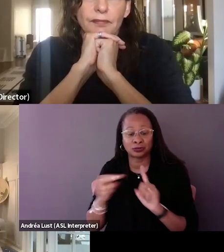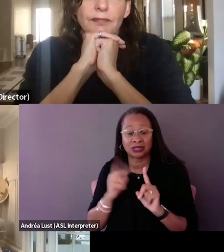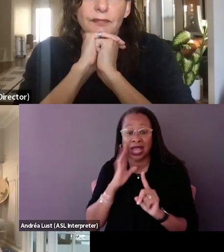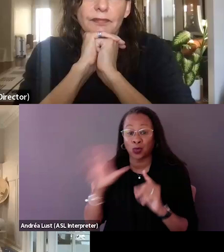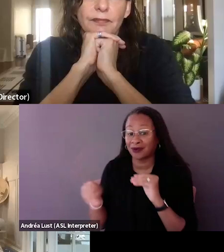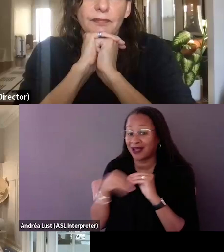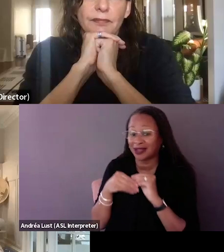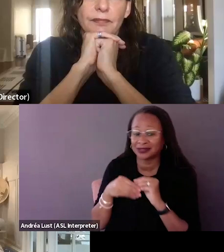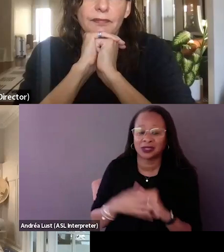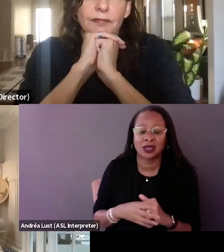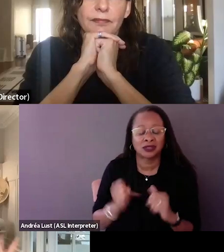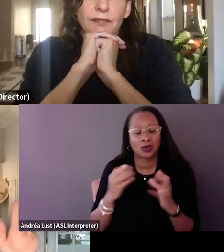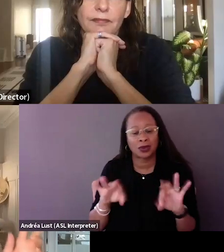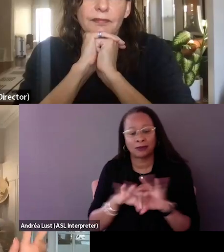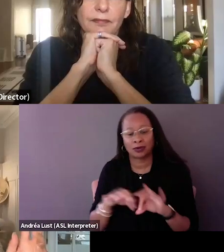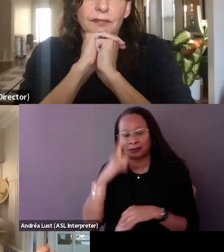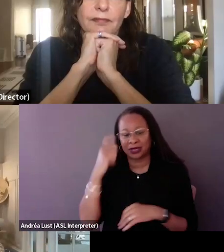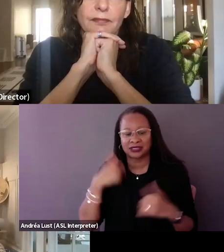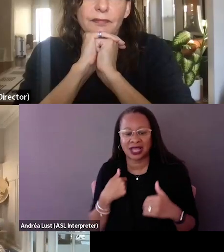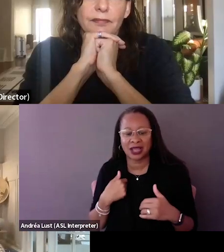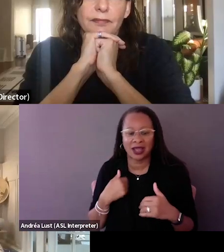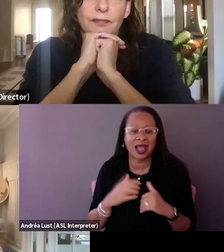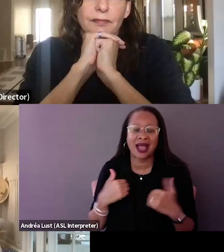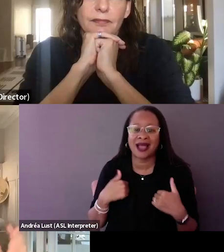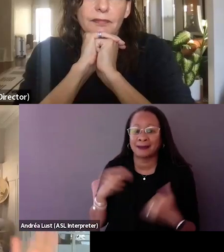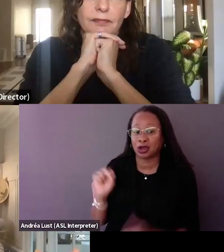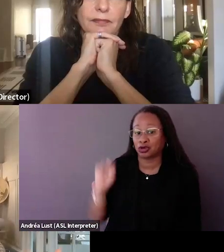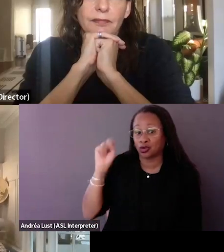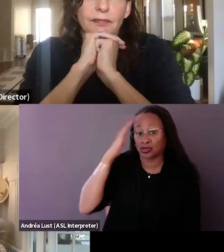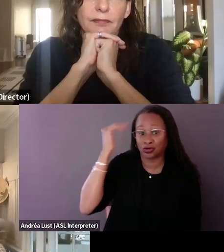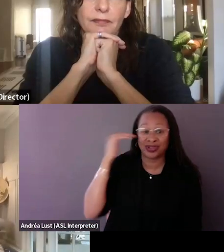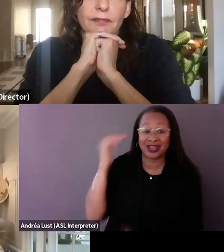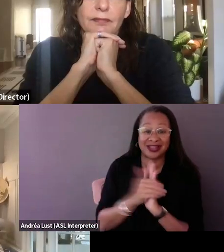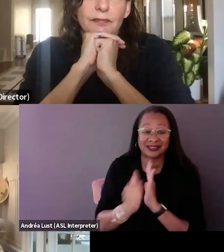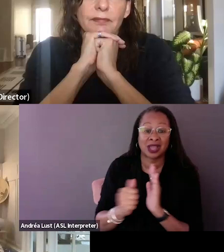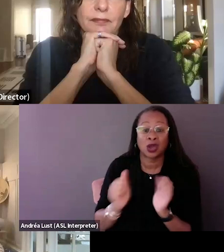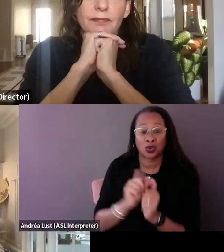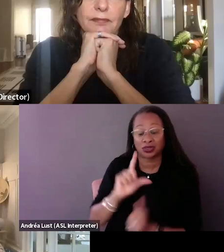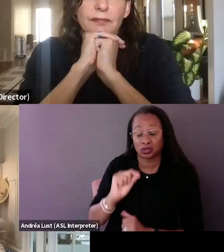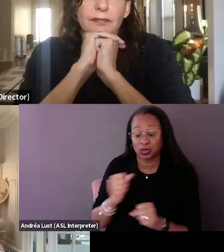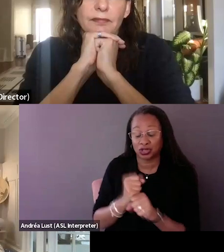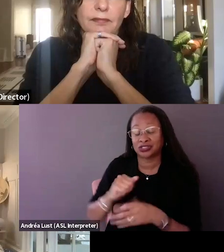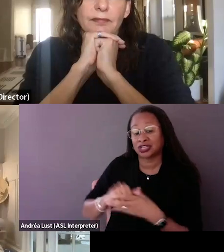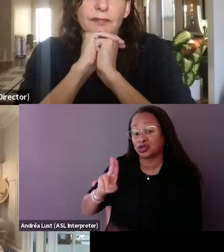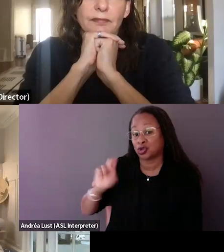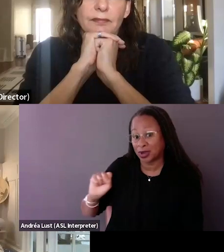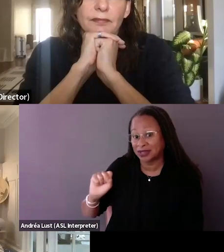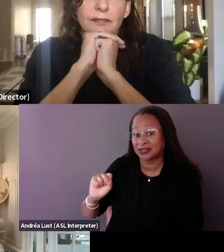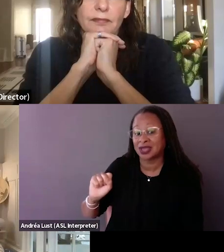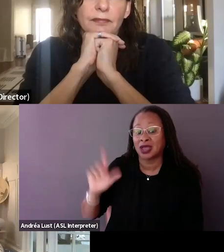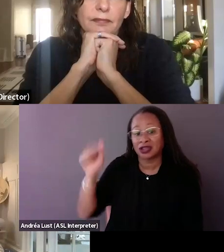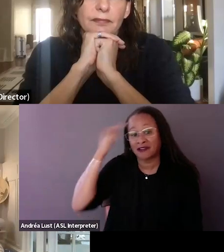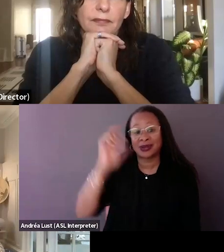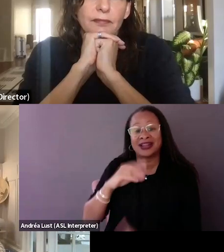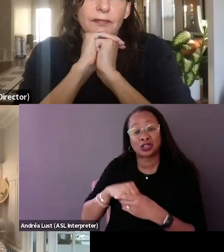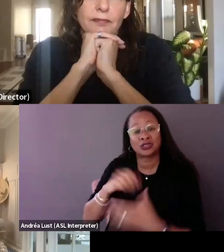add, this is so important because I am a so-called North Korea expert that spent over 20 years in the US government, including 10 years at the CIA.